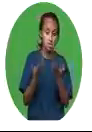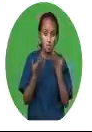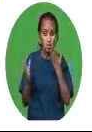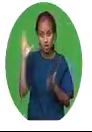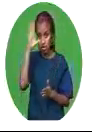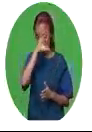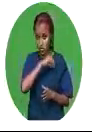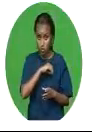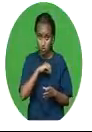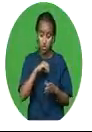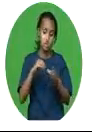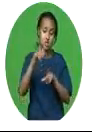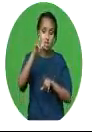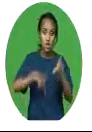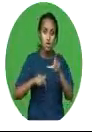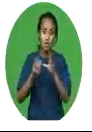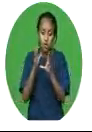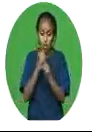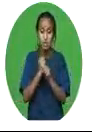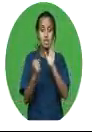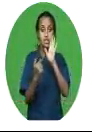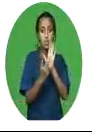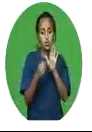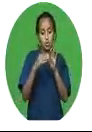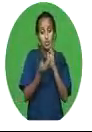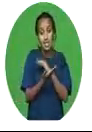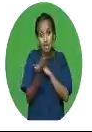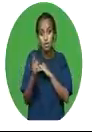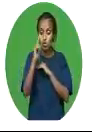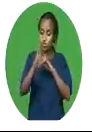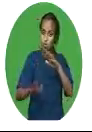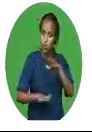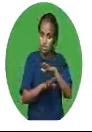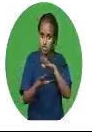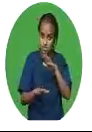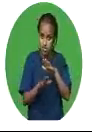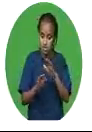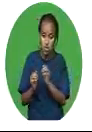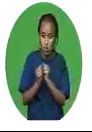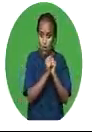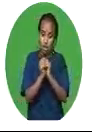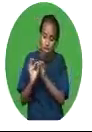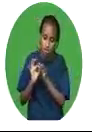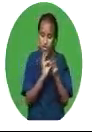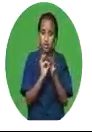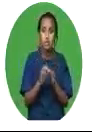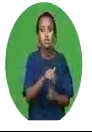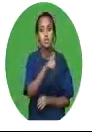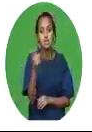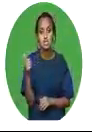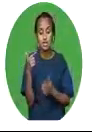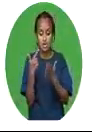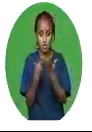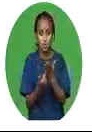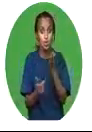that would contain the points in which the elements of one surface would pierce the other. In order